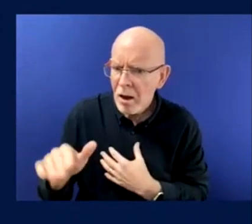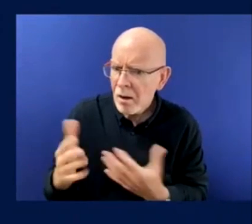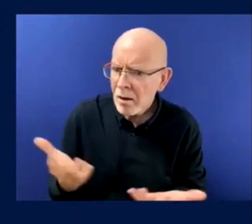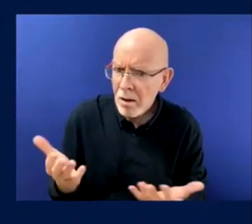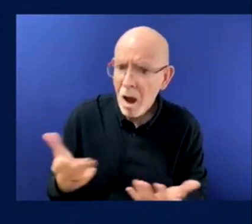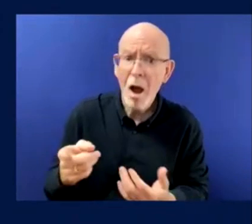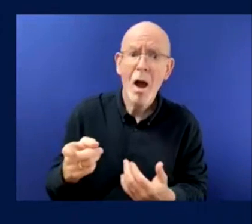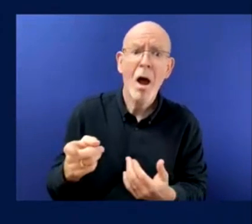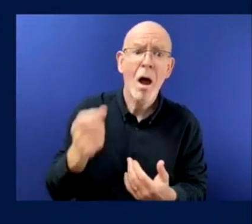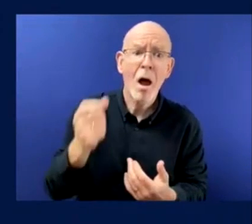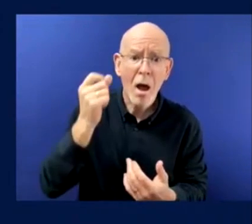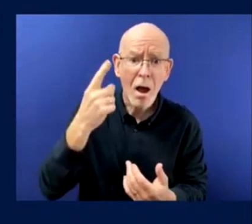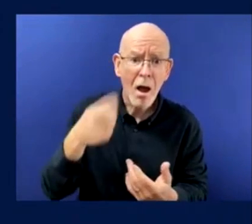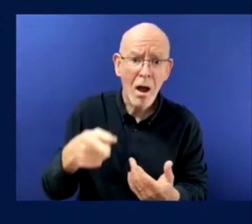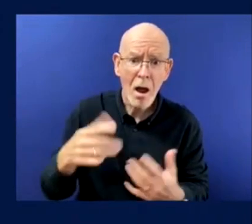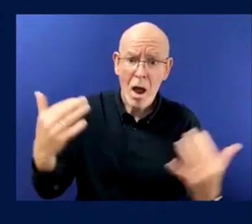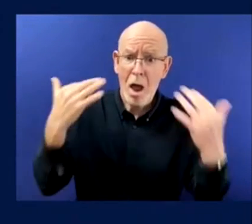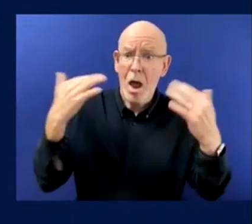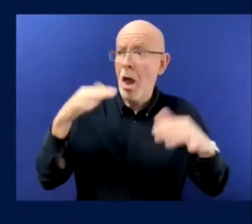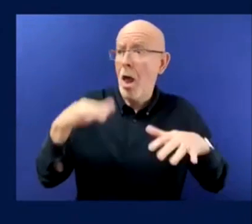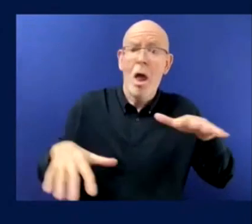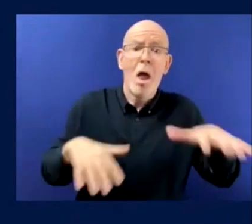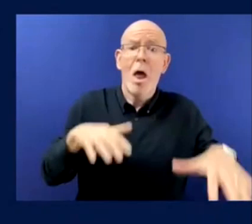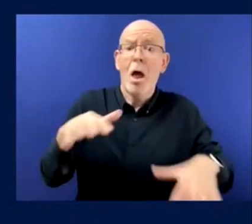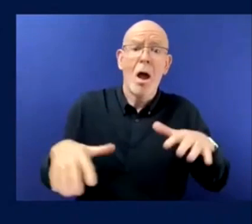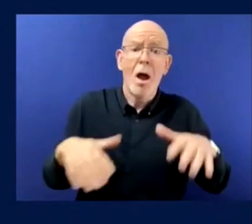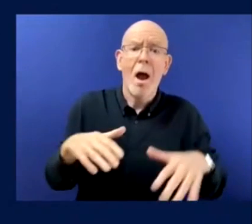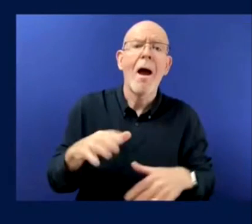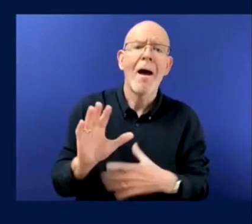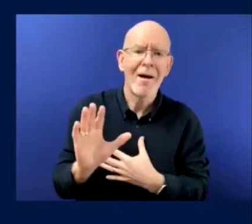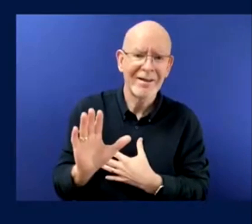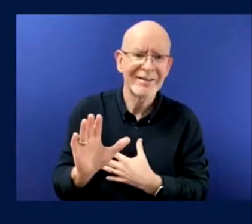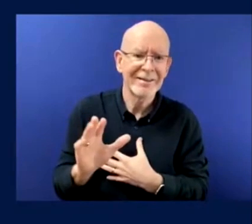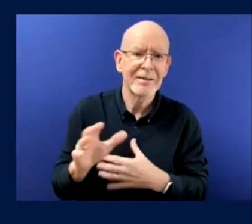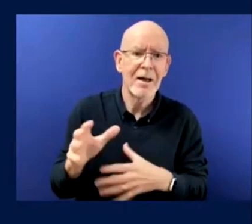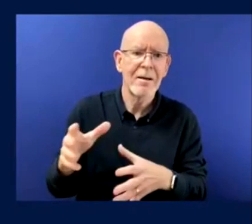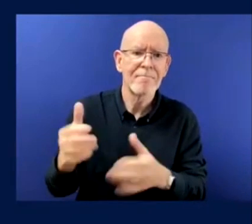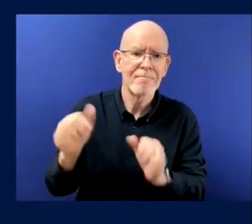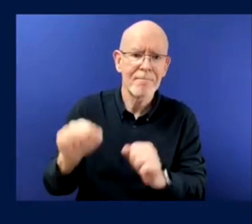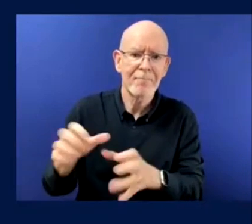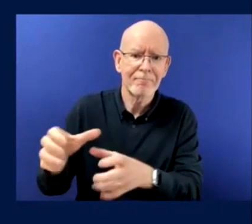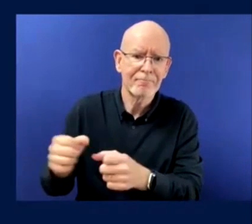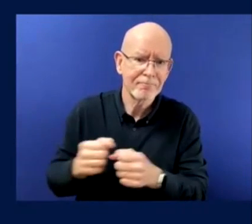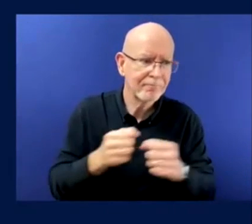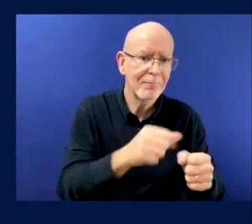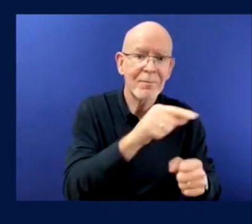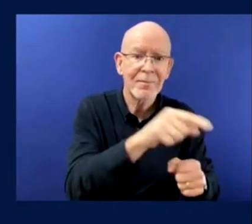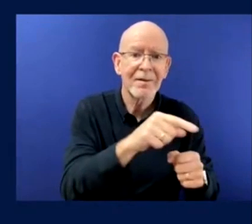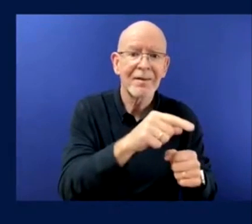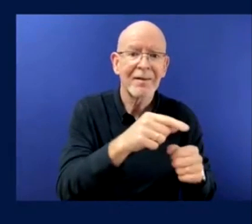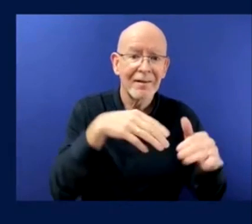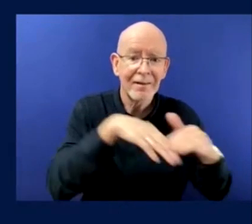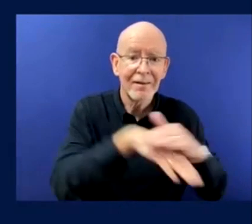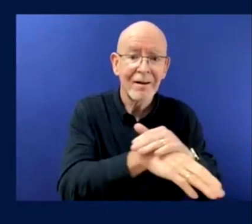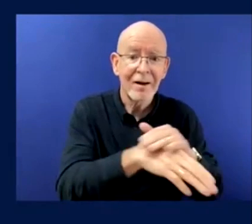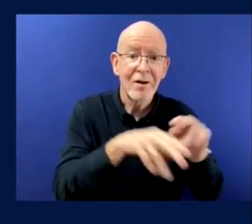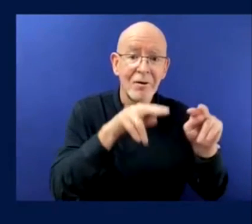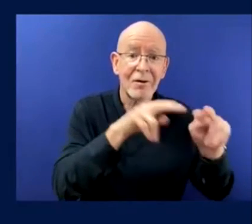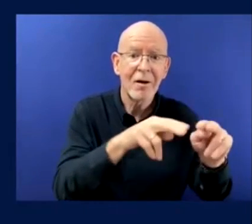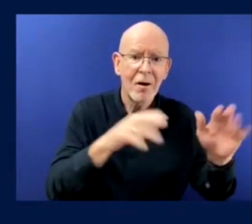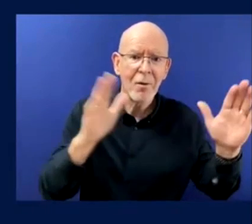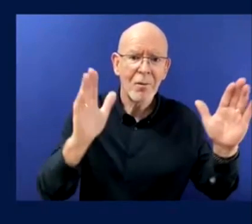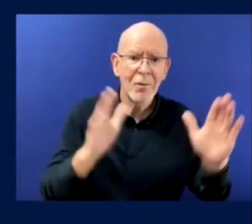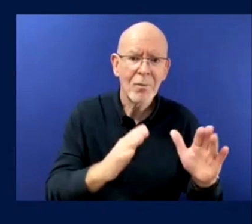know about non-visible disabilities, but also about the services that are available to disabled fans across the stadium. And